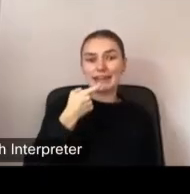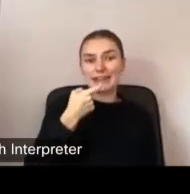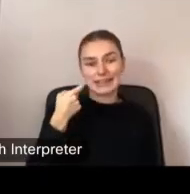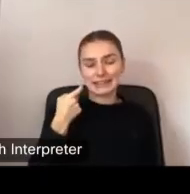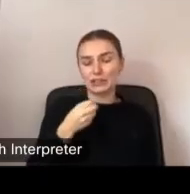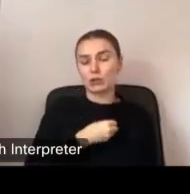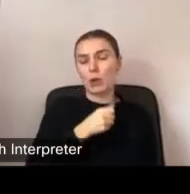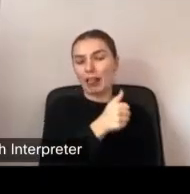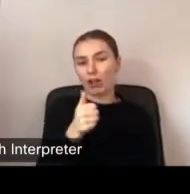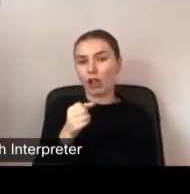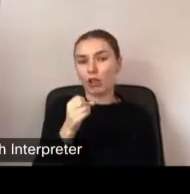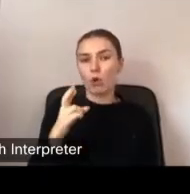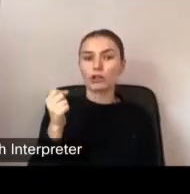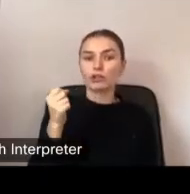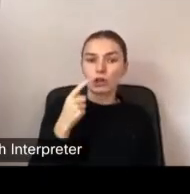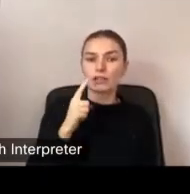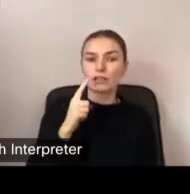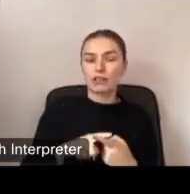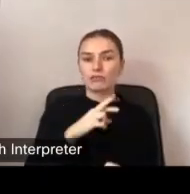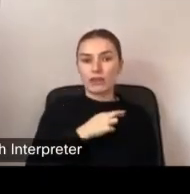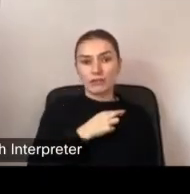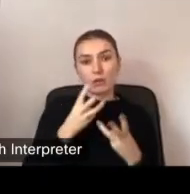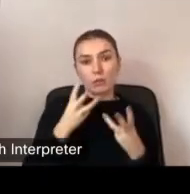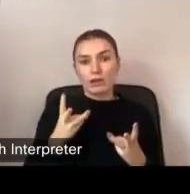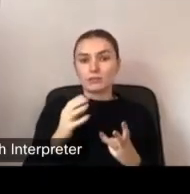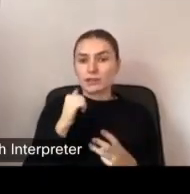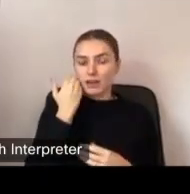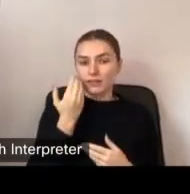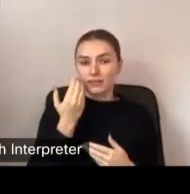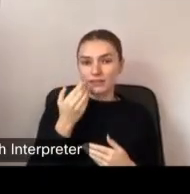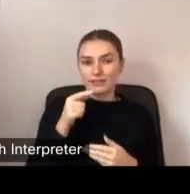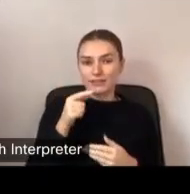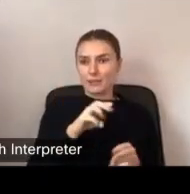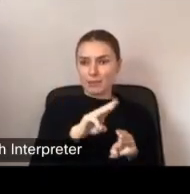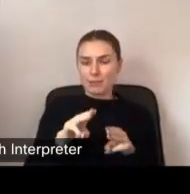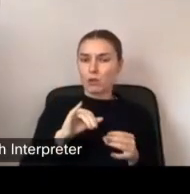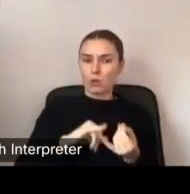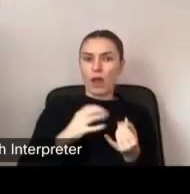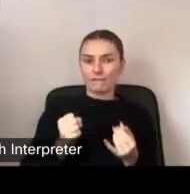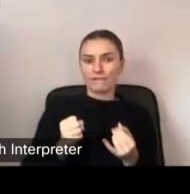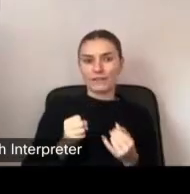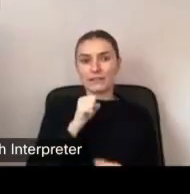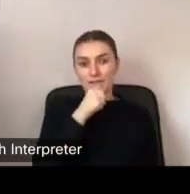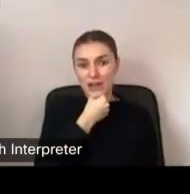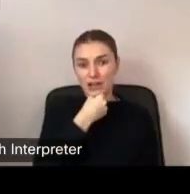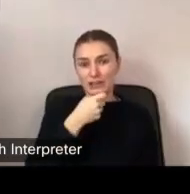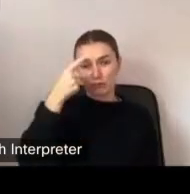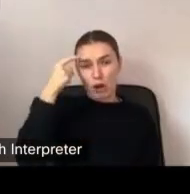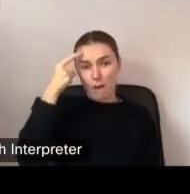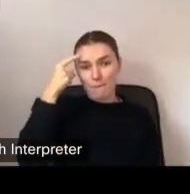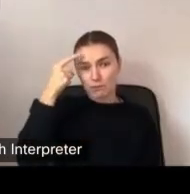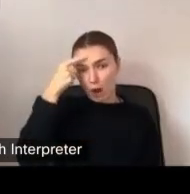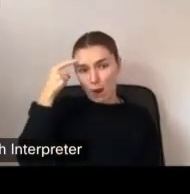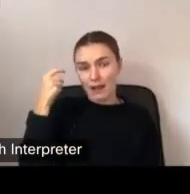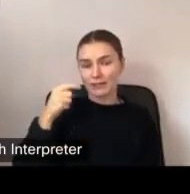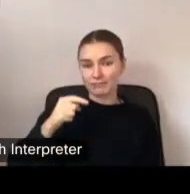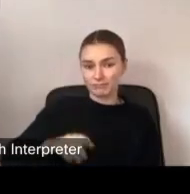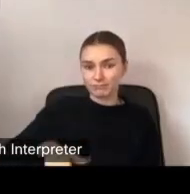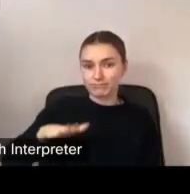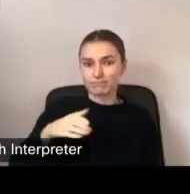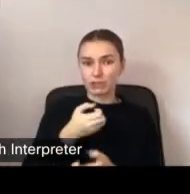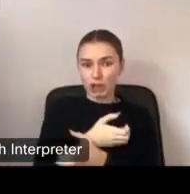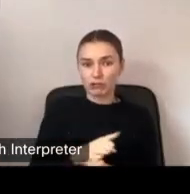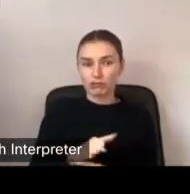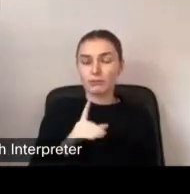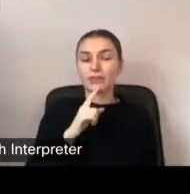and they really want, because these are people who had severe trauma as children, almost invariably. Yeah. And what happens is they